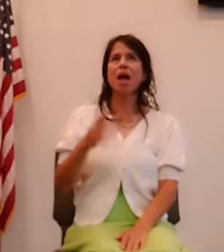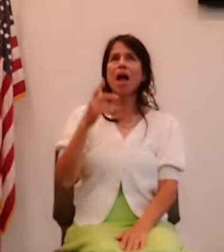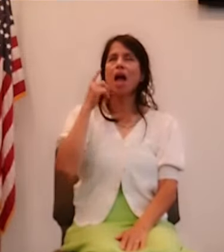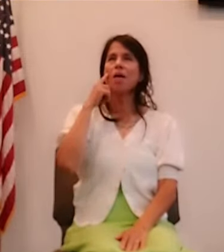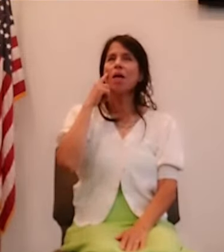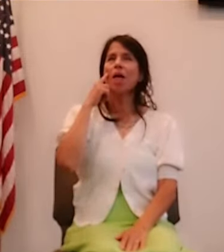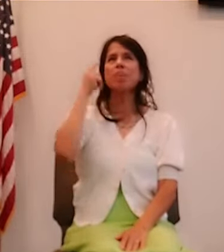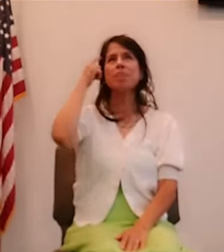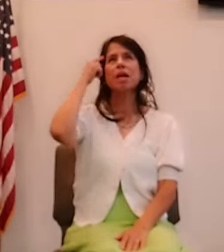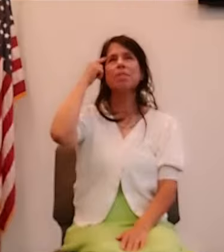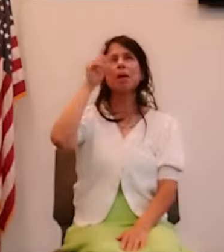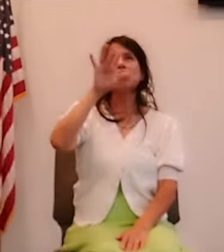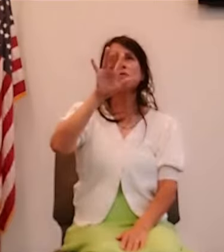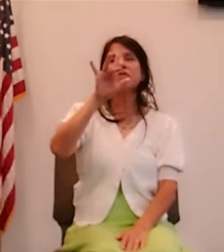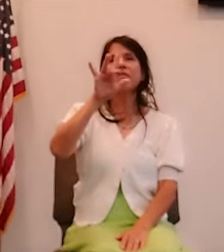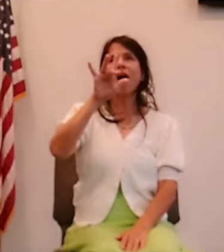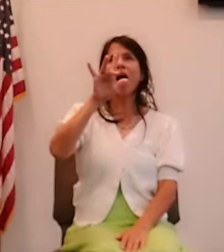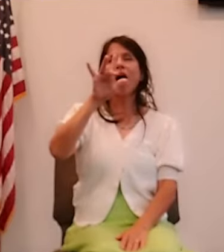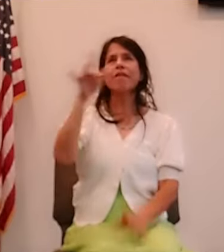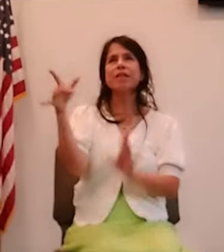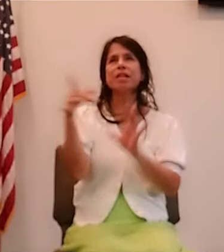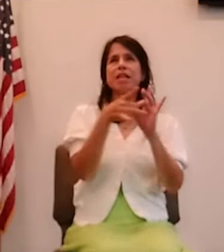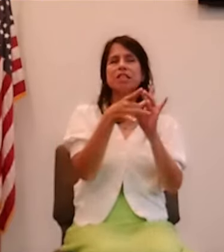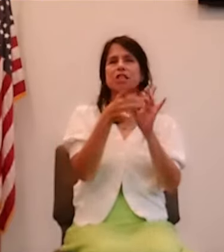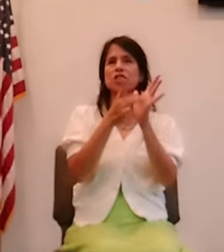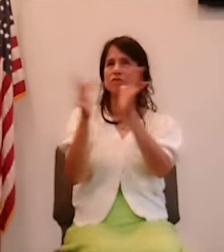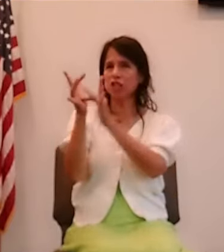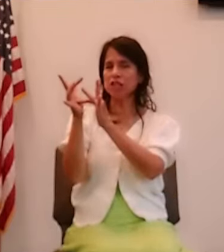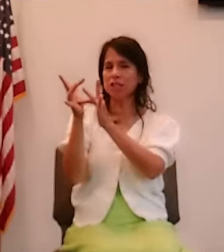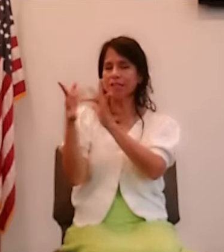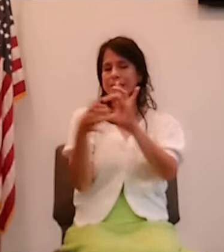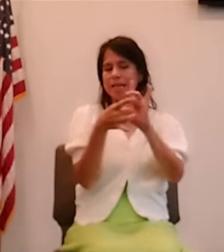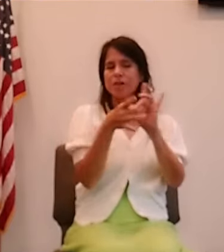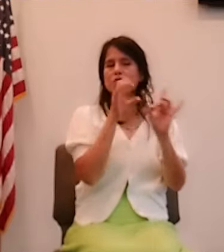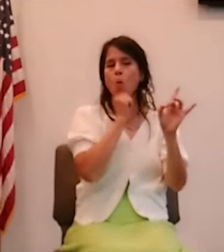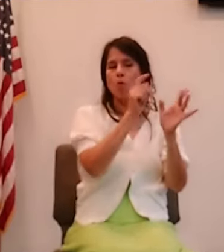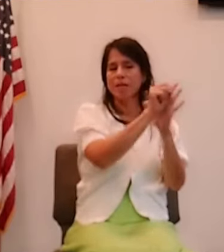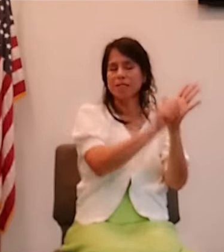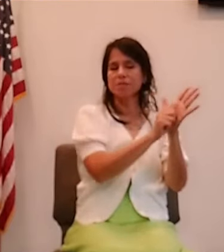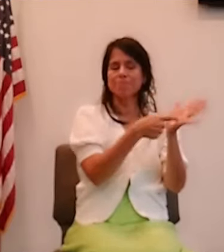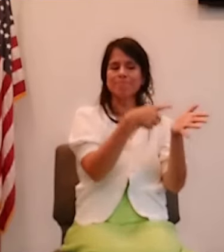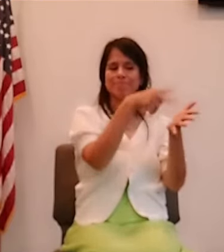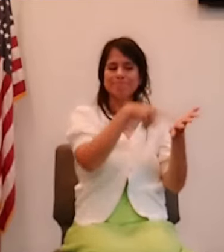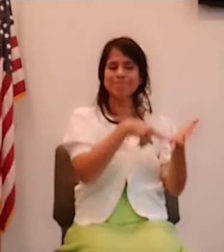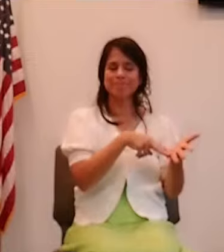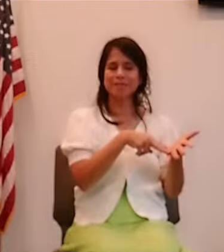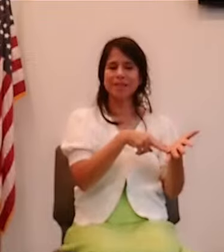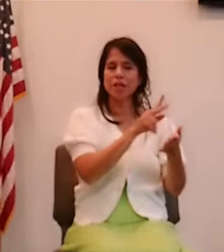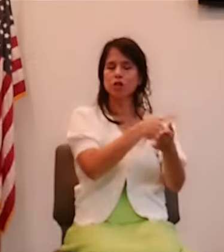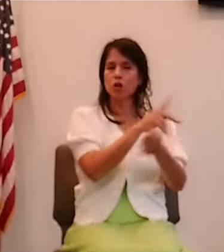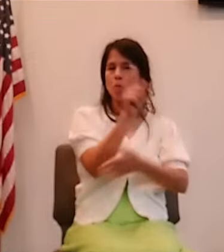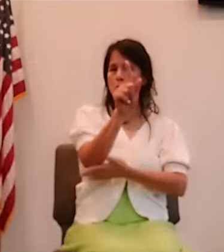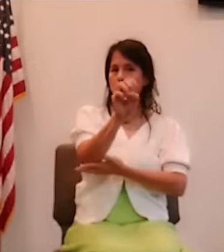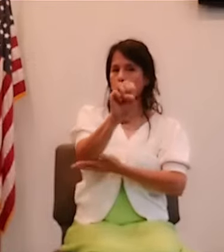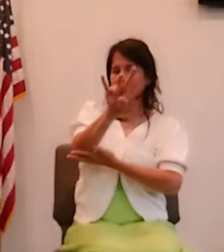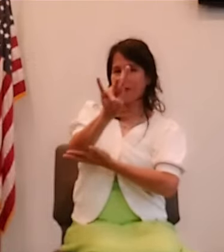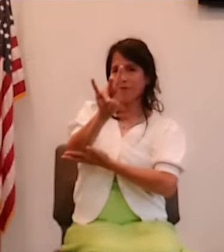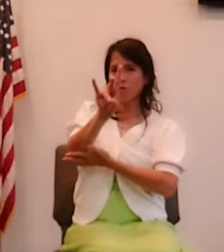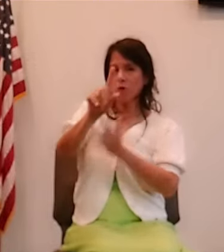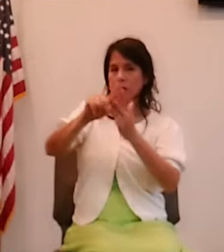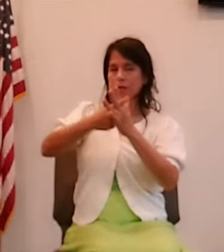Testament. And if we took all of those about the Messiah and we took Psalm 107, we could start to get a pretty